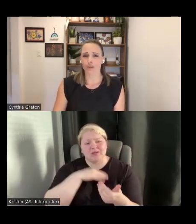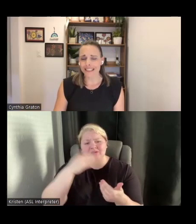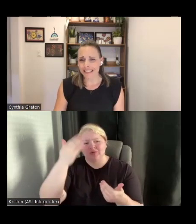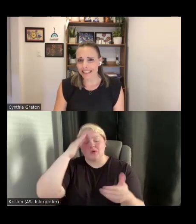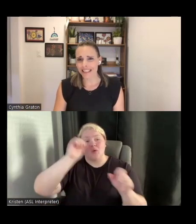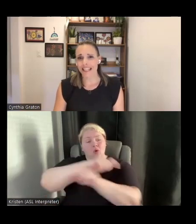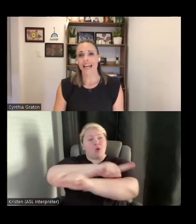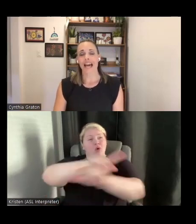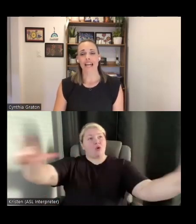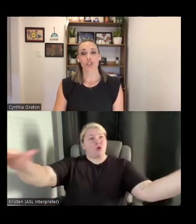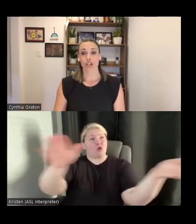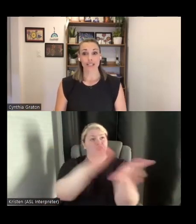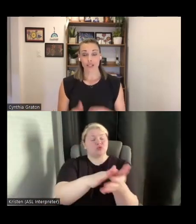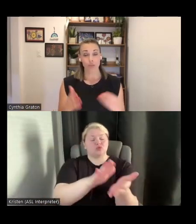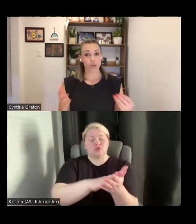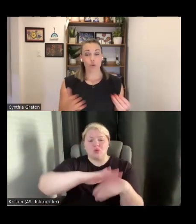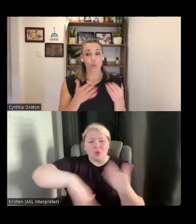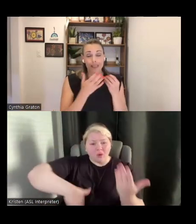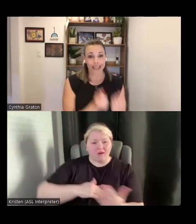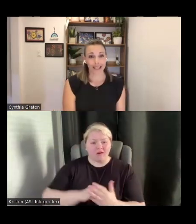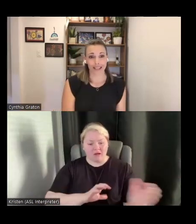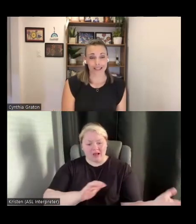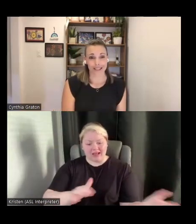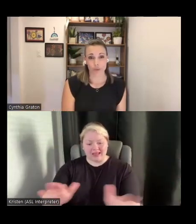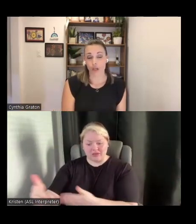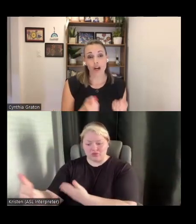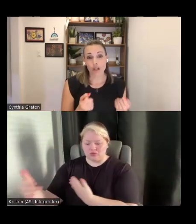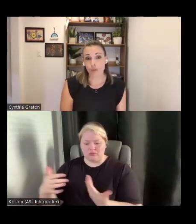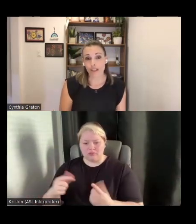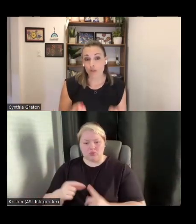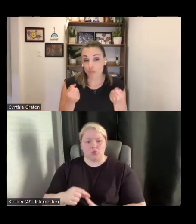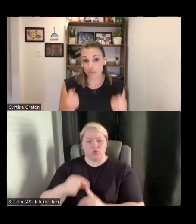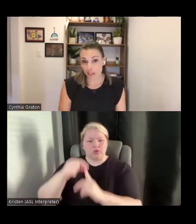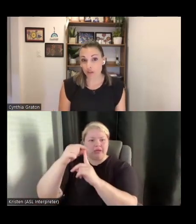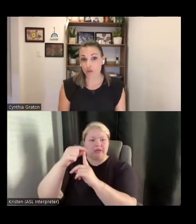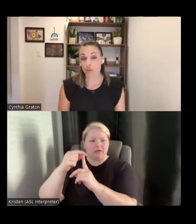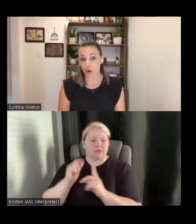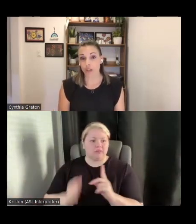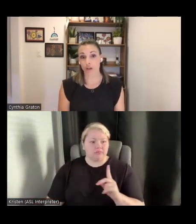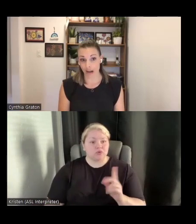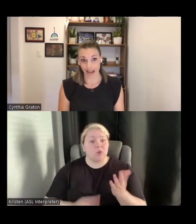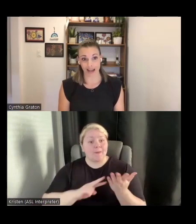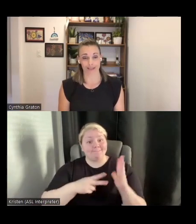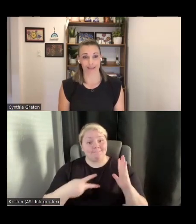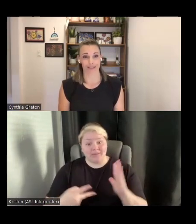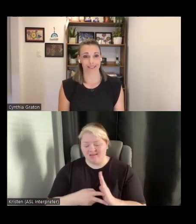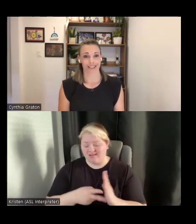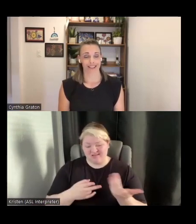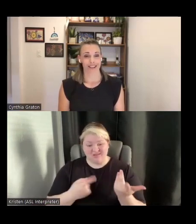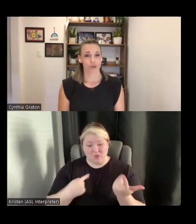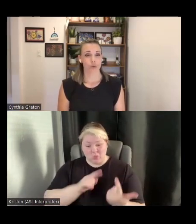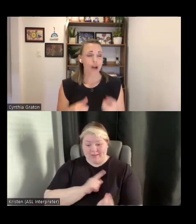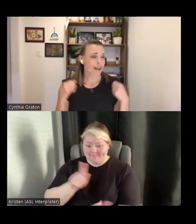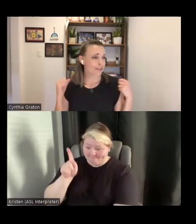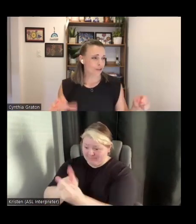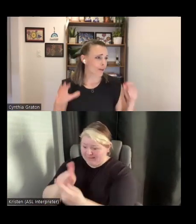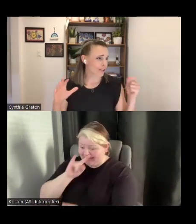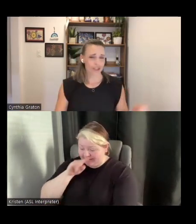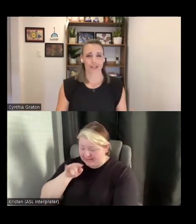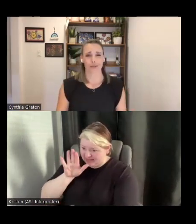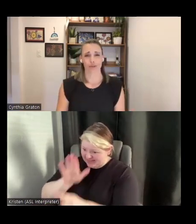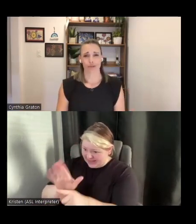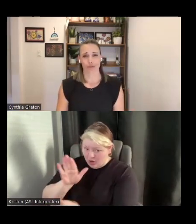are unique, and just as we do with kids, we are going to meet you where you're at. We are